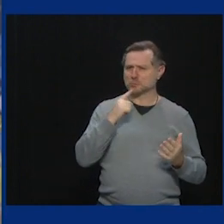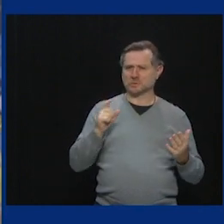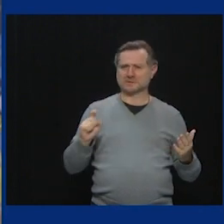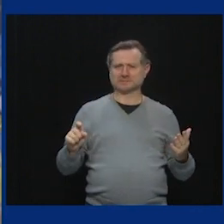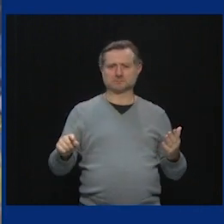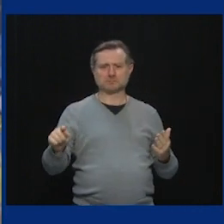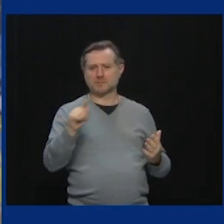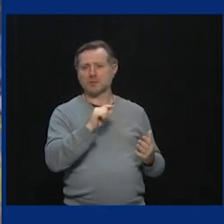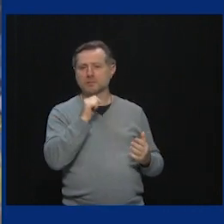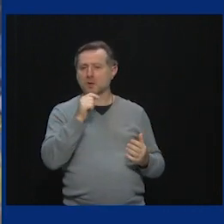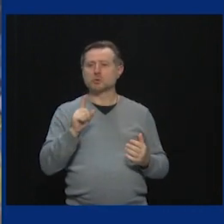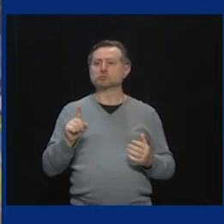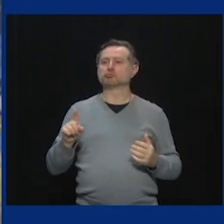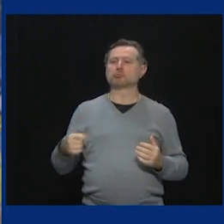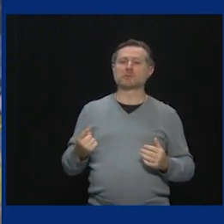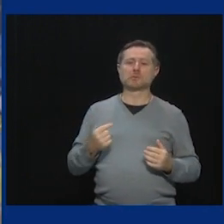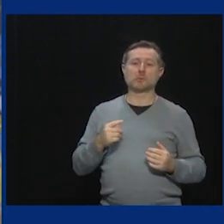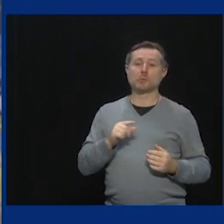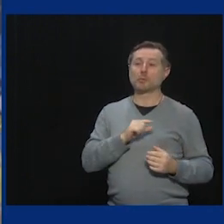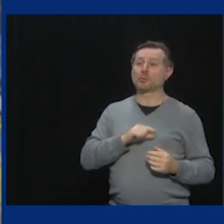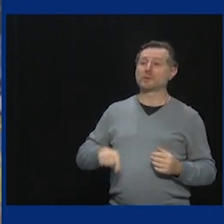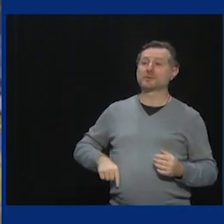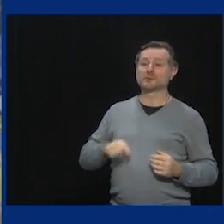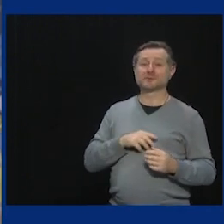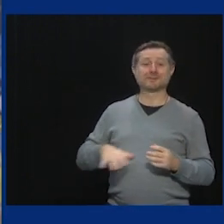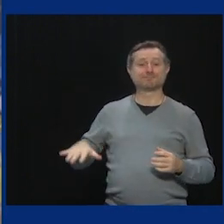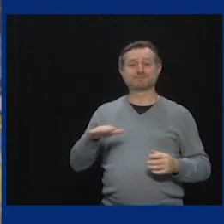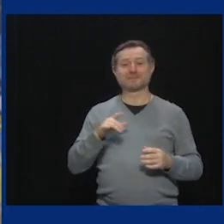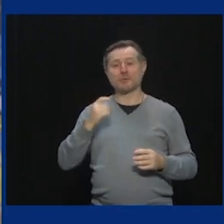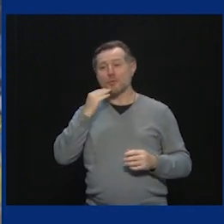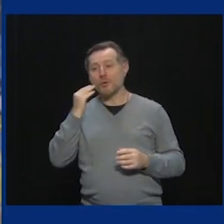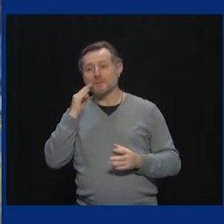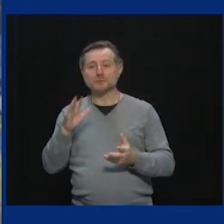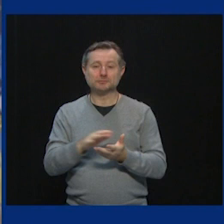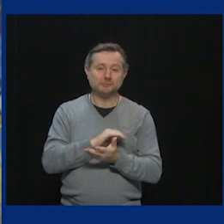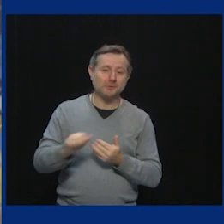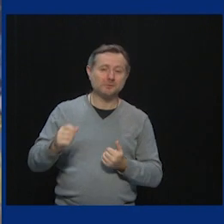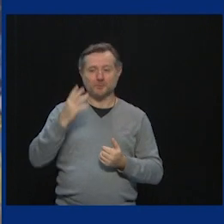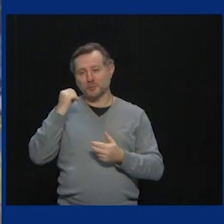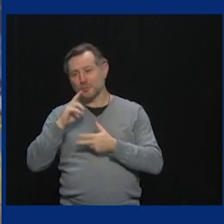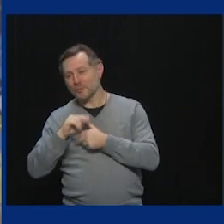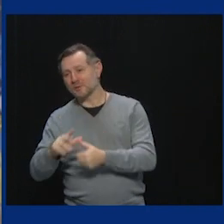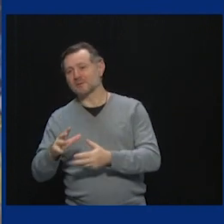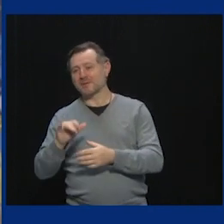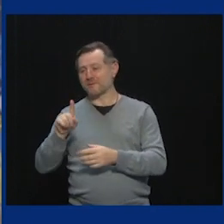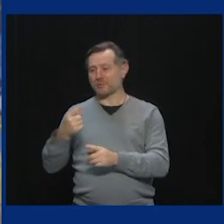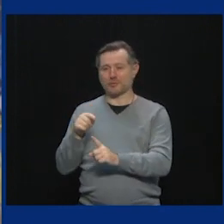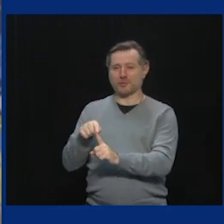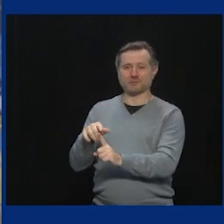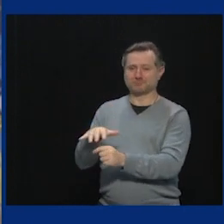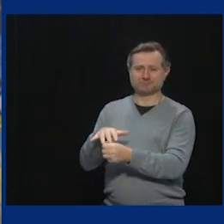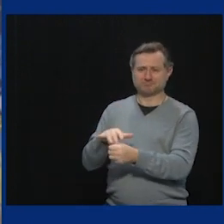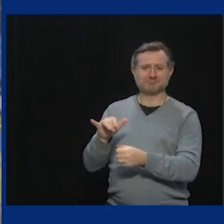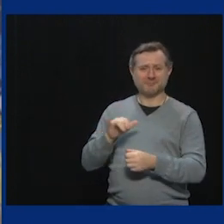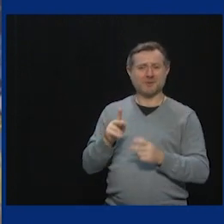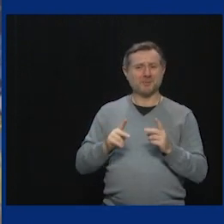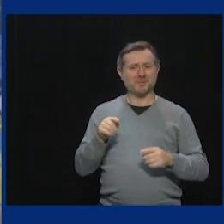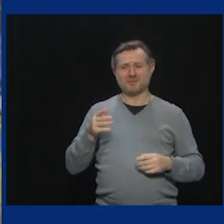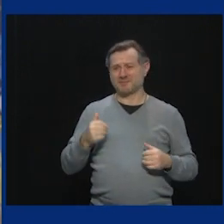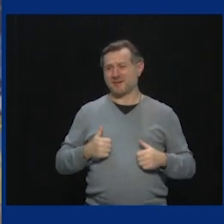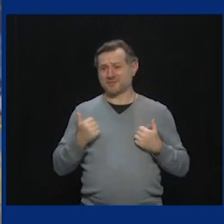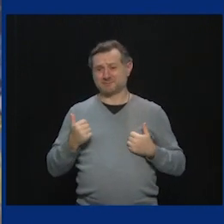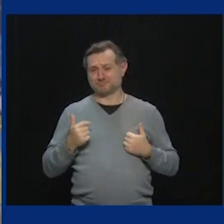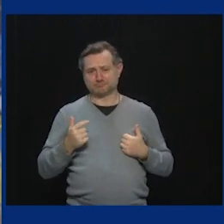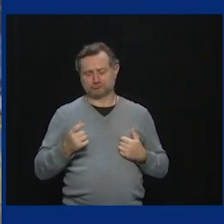in places, Queens, where people were wiped out of their homes because of that hurricane, but people who've been living in substandard housing for far too long.